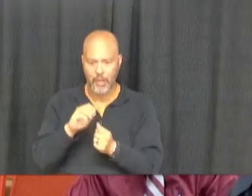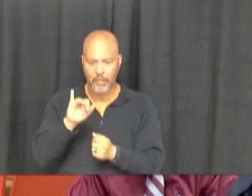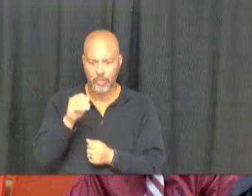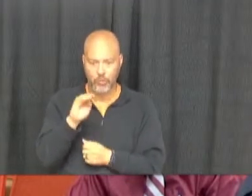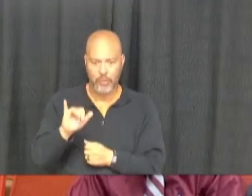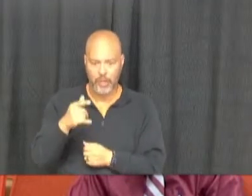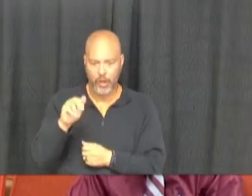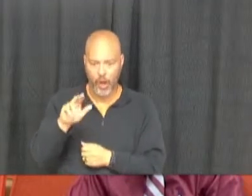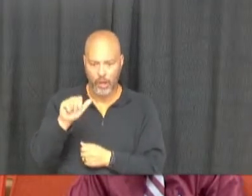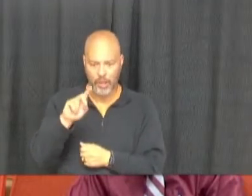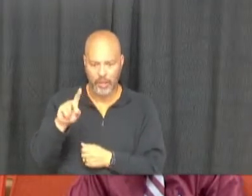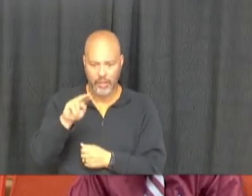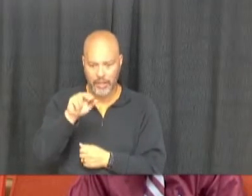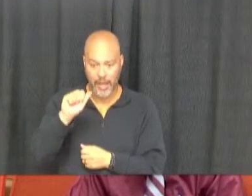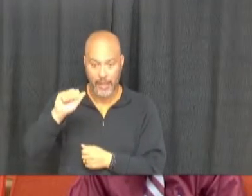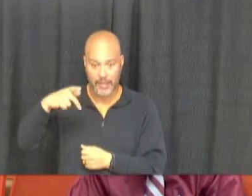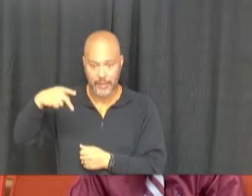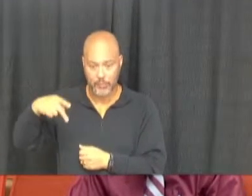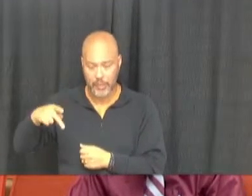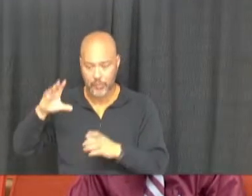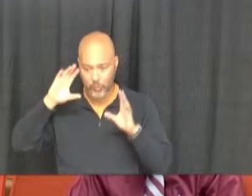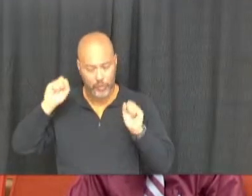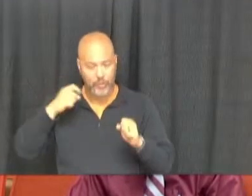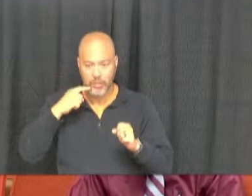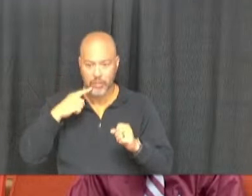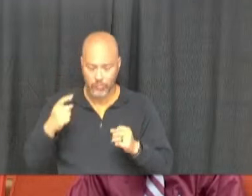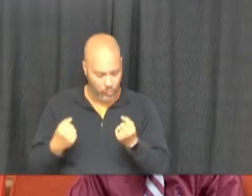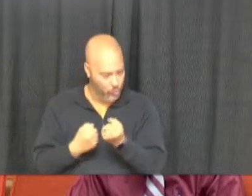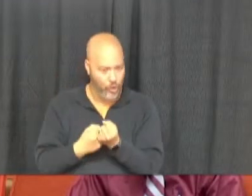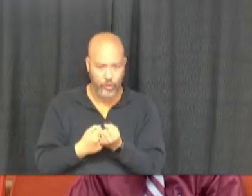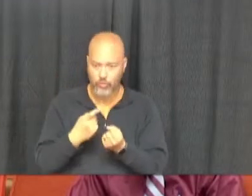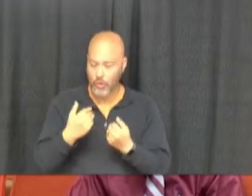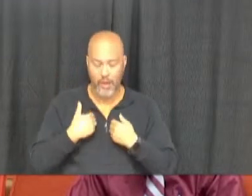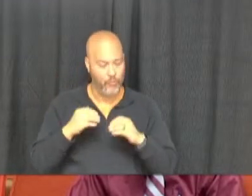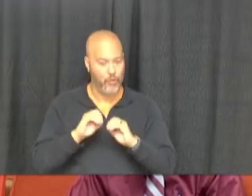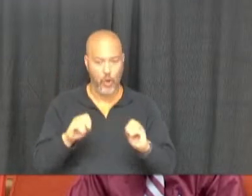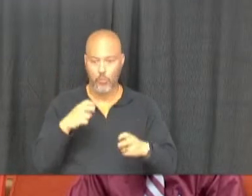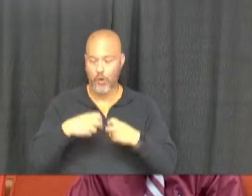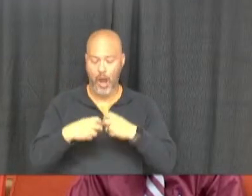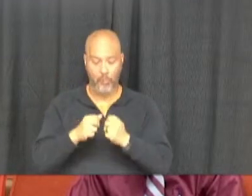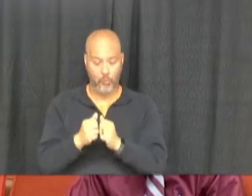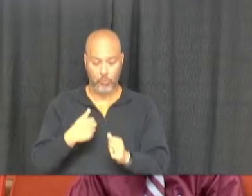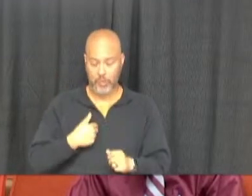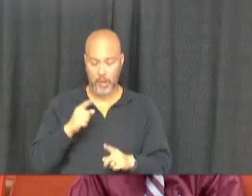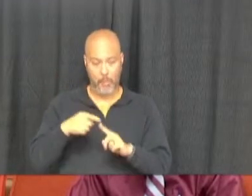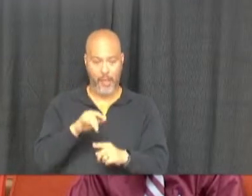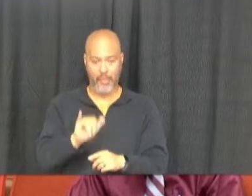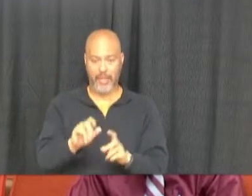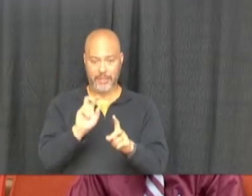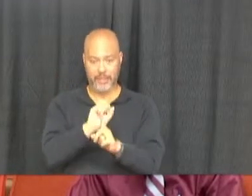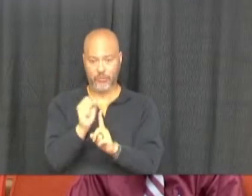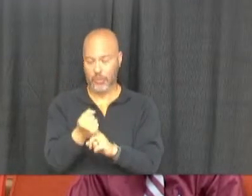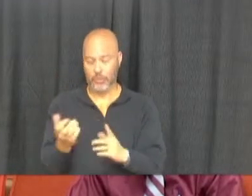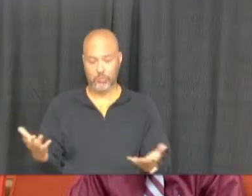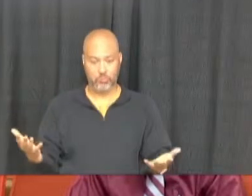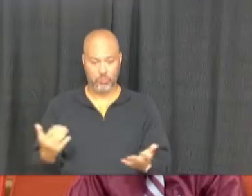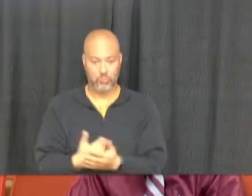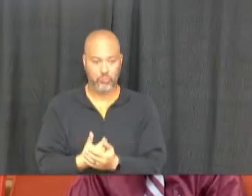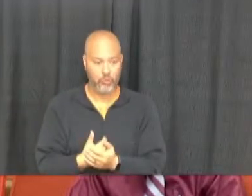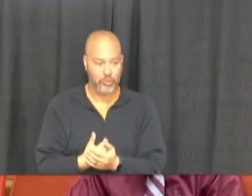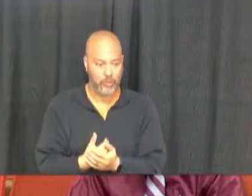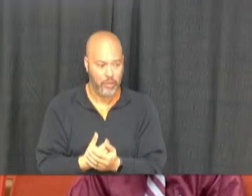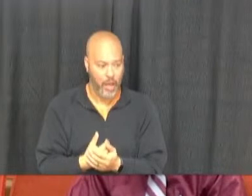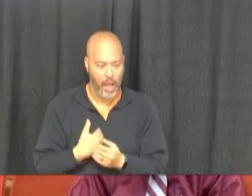local NAACP, and he supported it. His exact words were, "You have no problem with me on this." In fact,